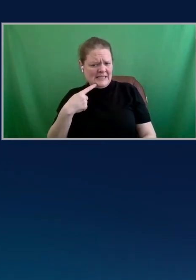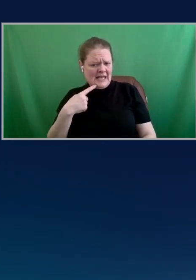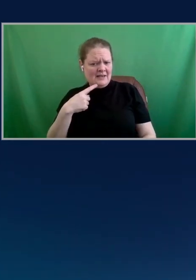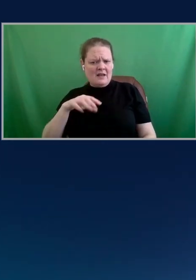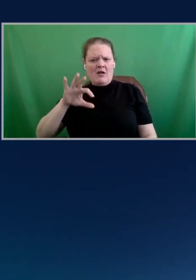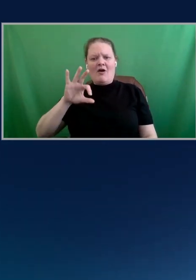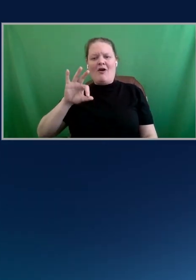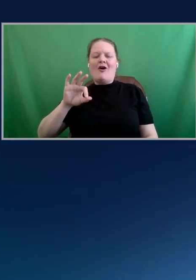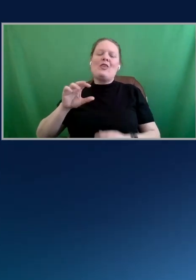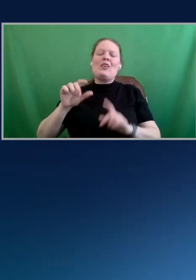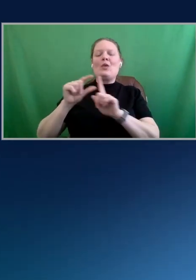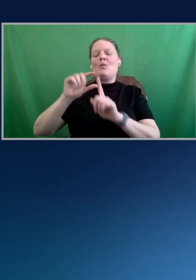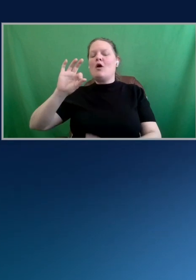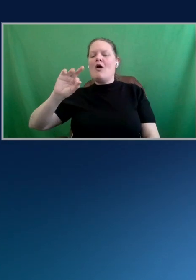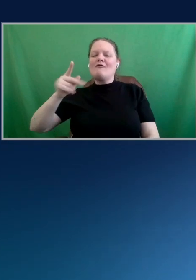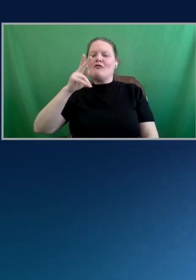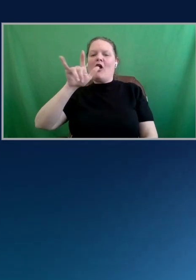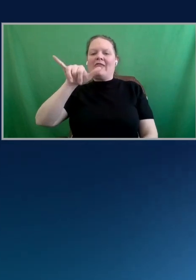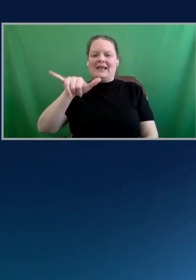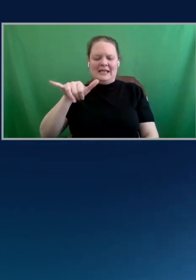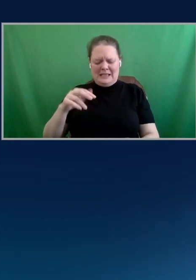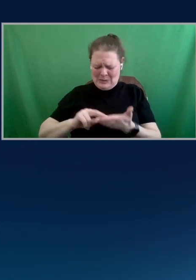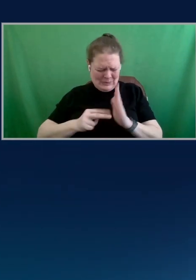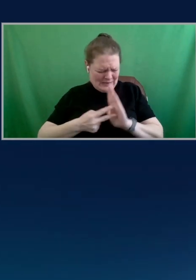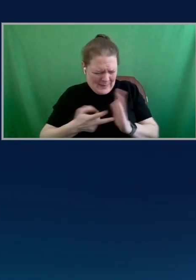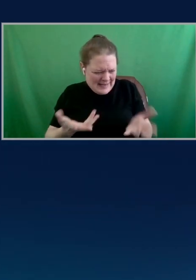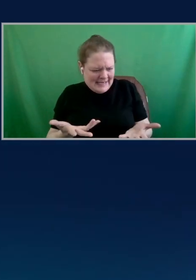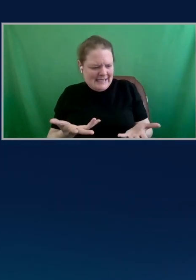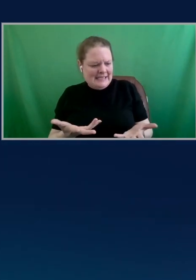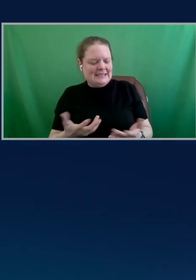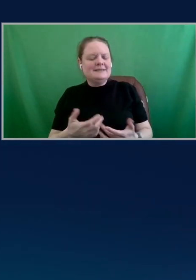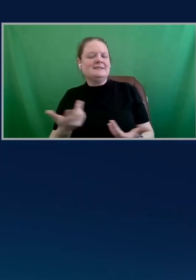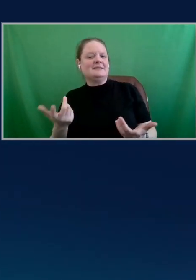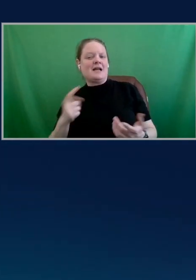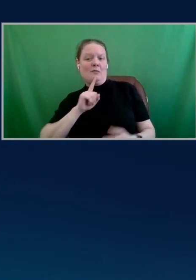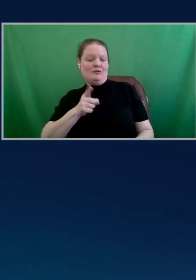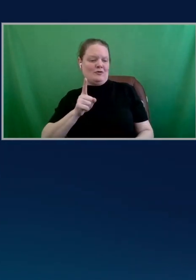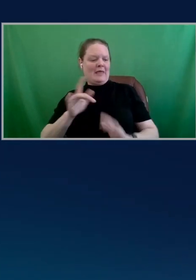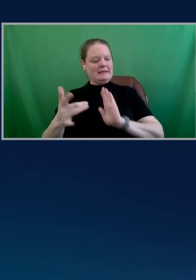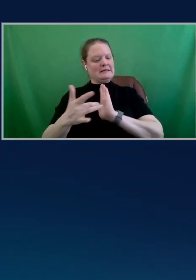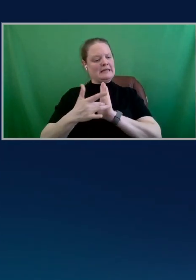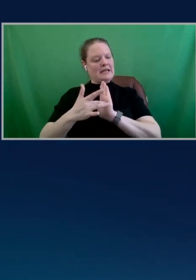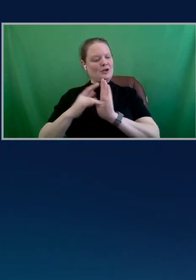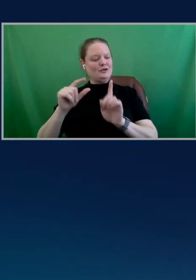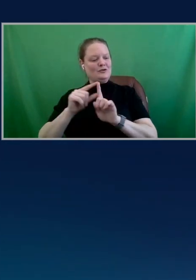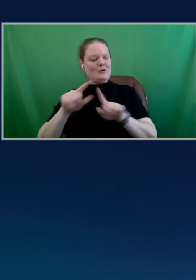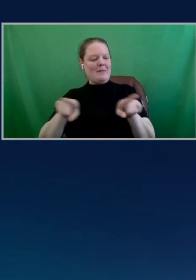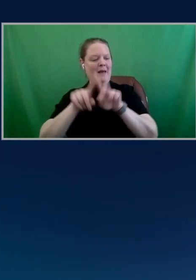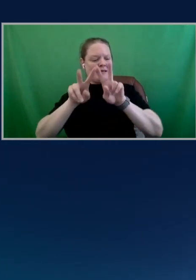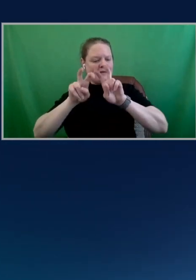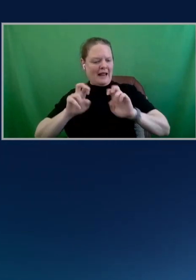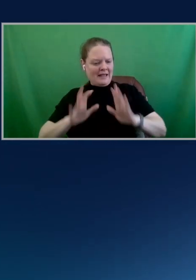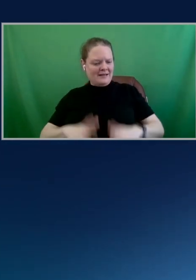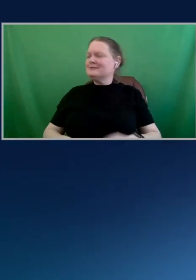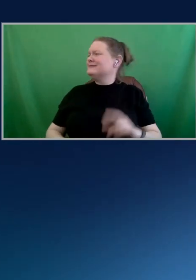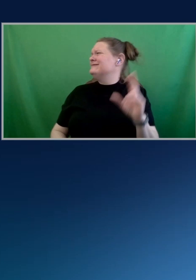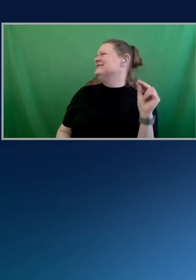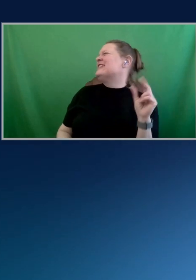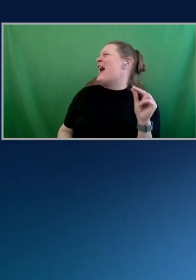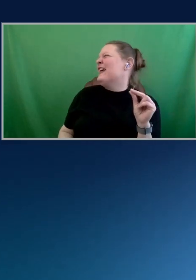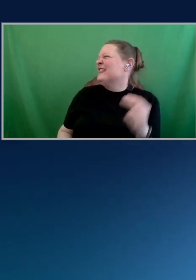Frothy. What does that mean as an I mean that I'm sure that's a technical term as an analyst, but No, I don't think so.